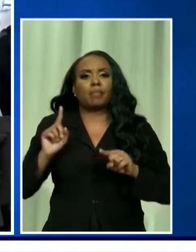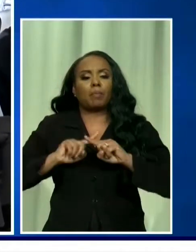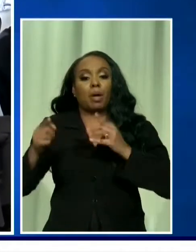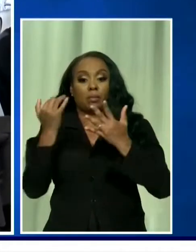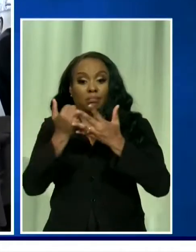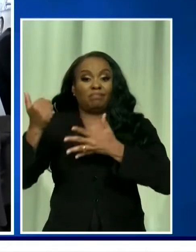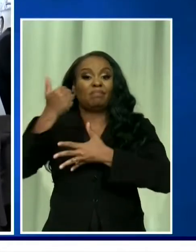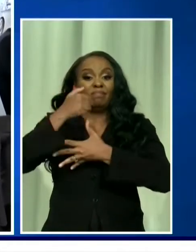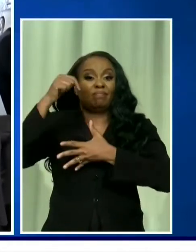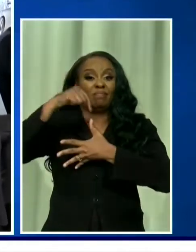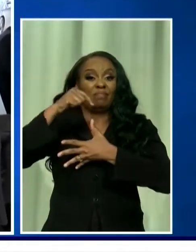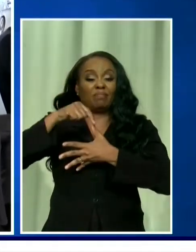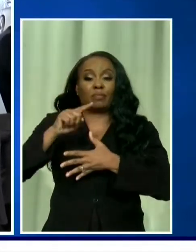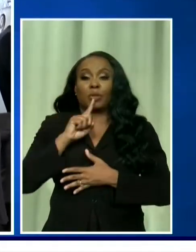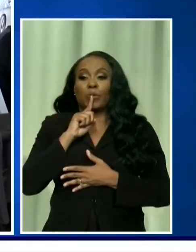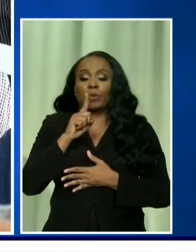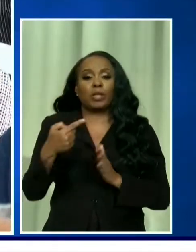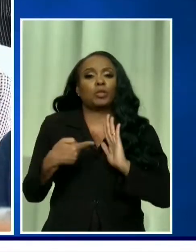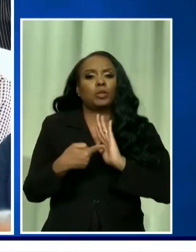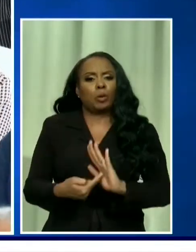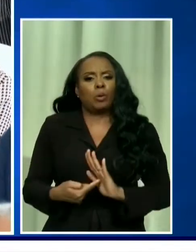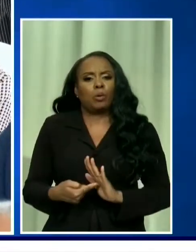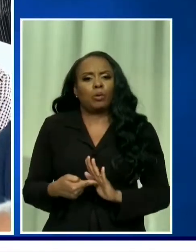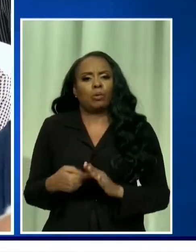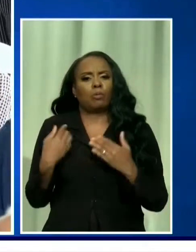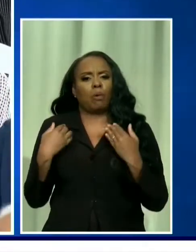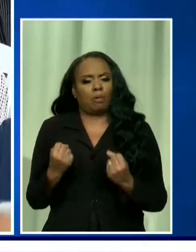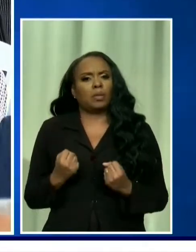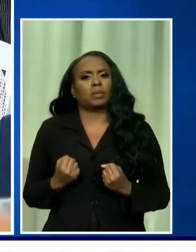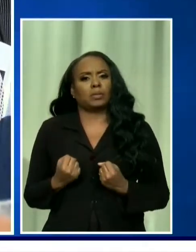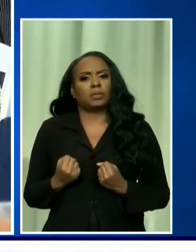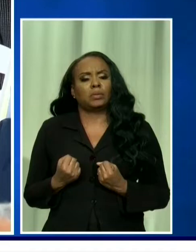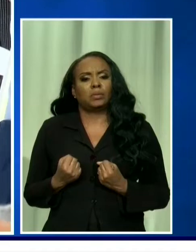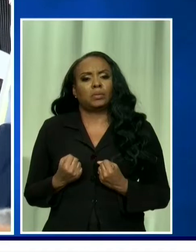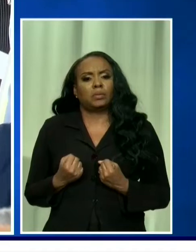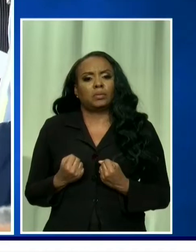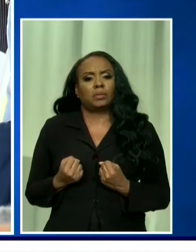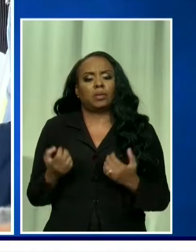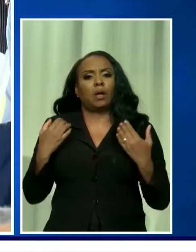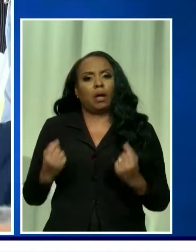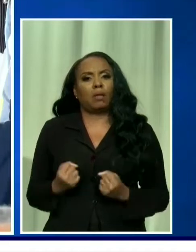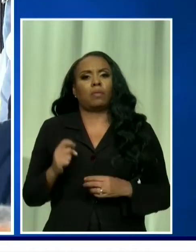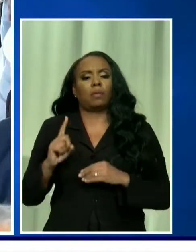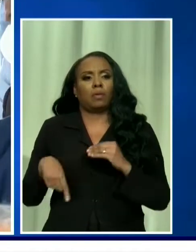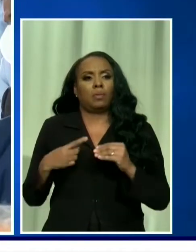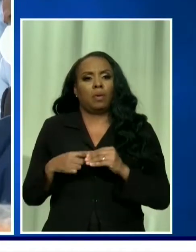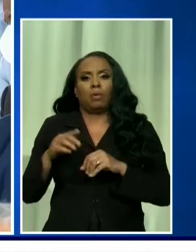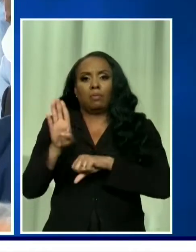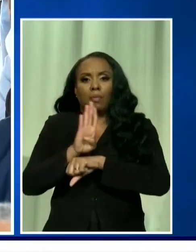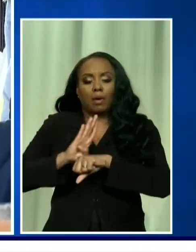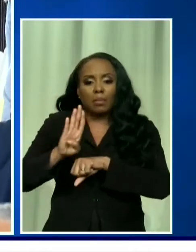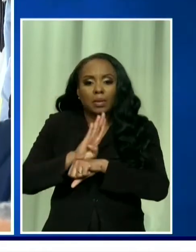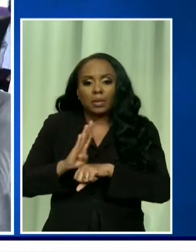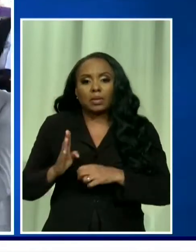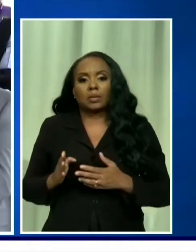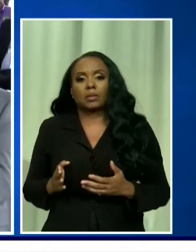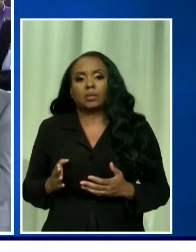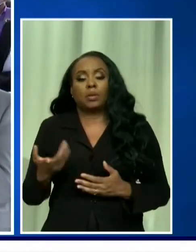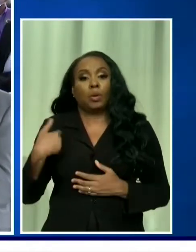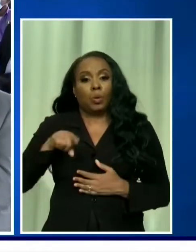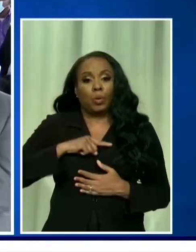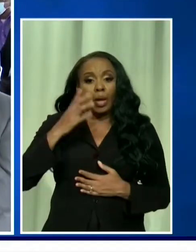it is a statement of confidence. It is a statement of confidence of where this country is in spite of a